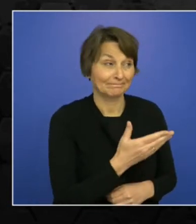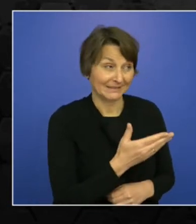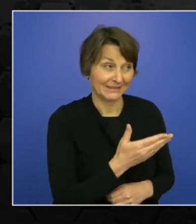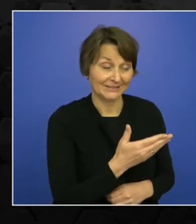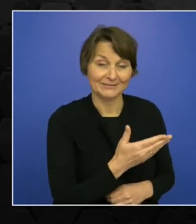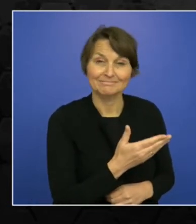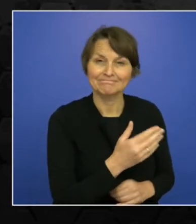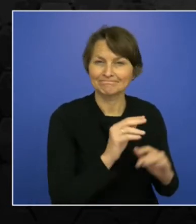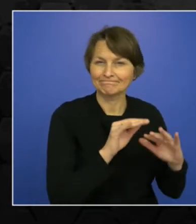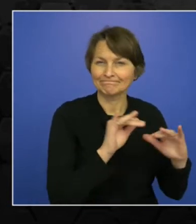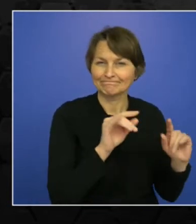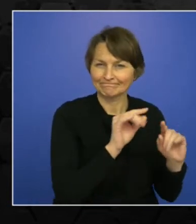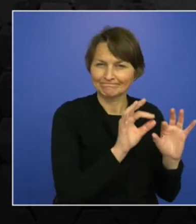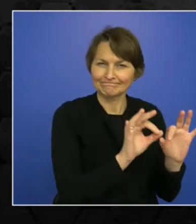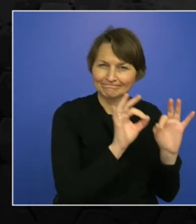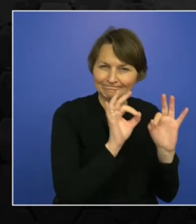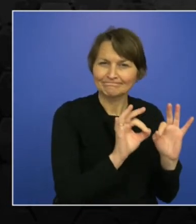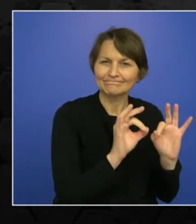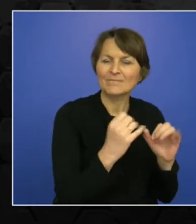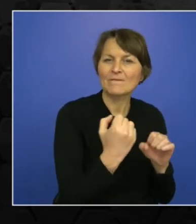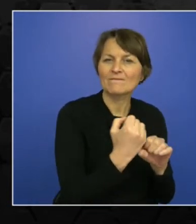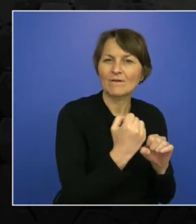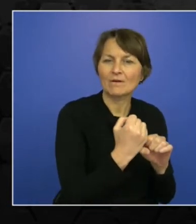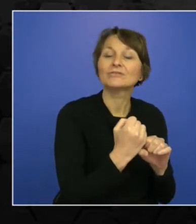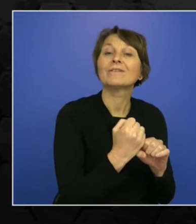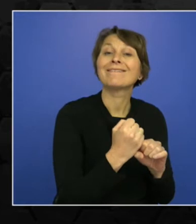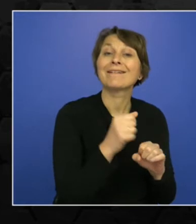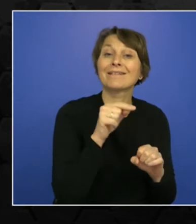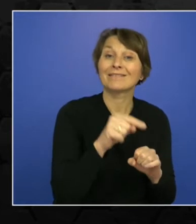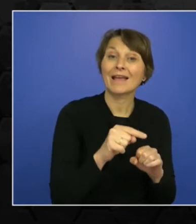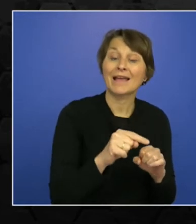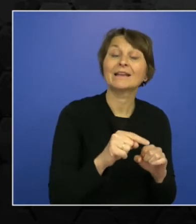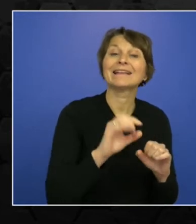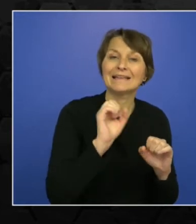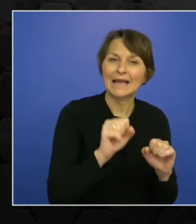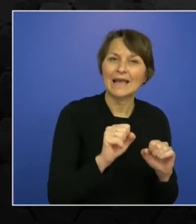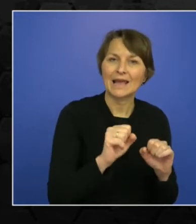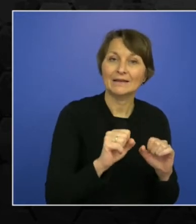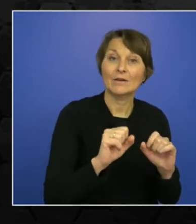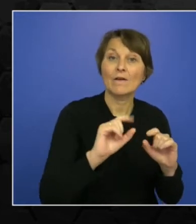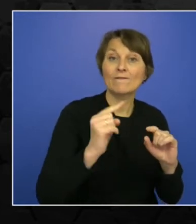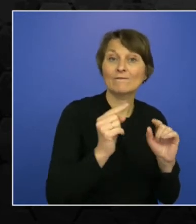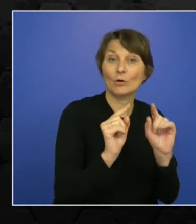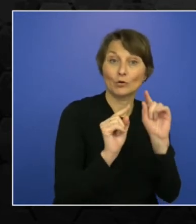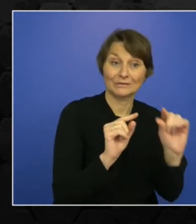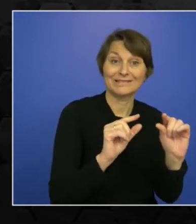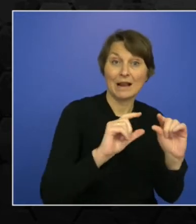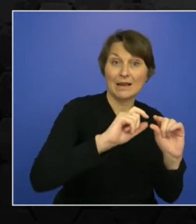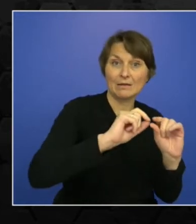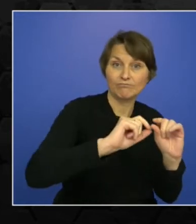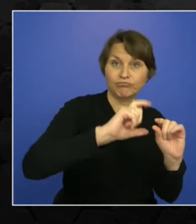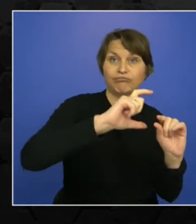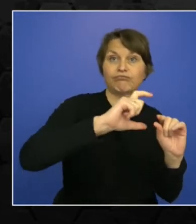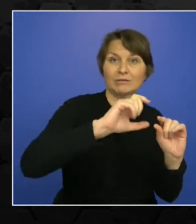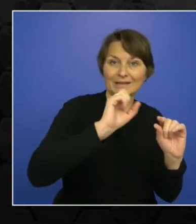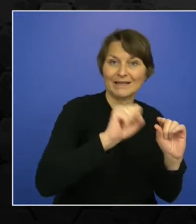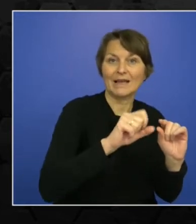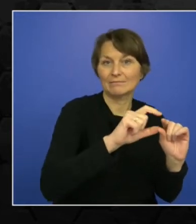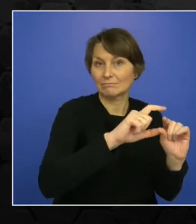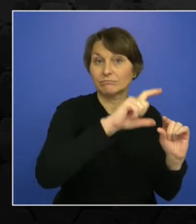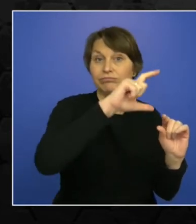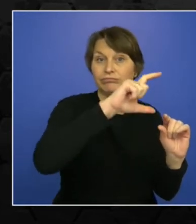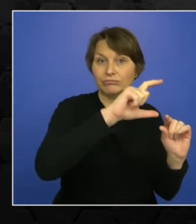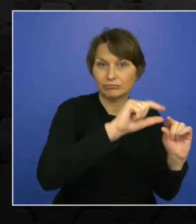to capitalize the first letter of the test. And the subtitle,